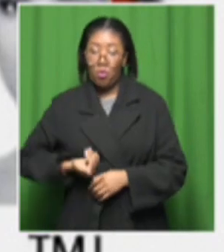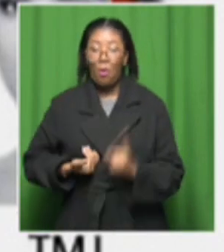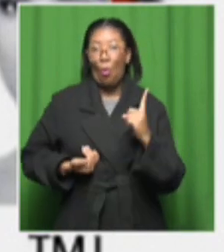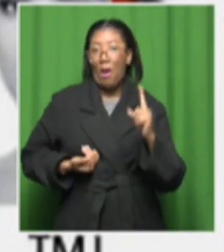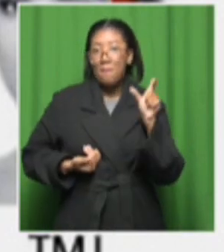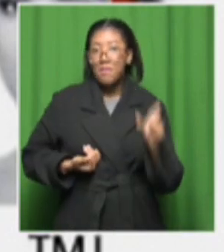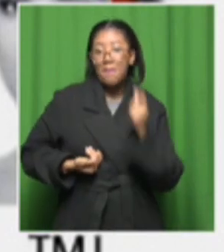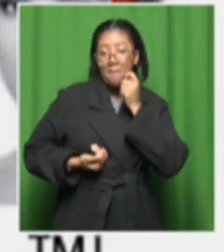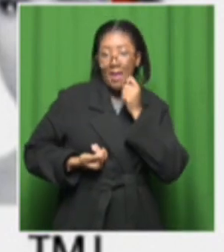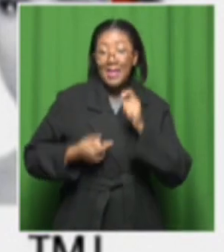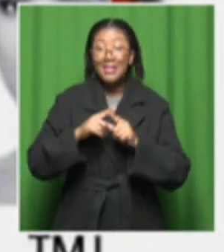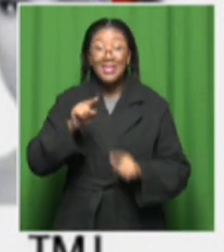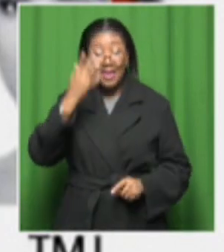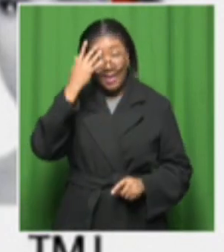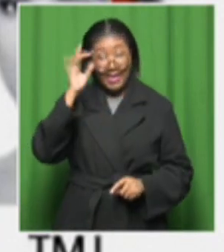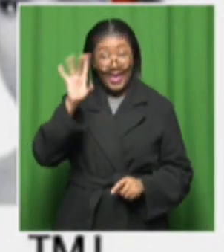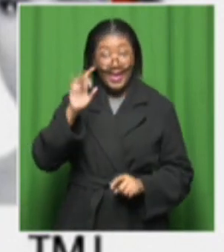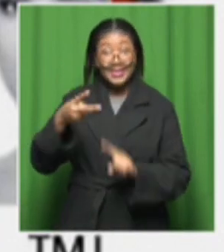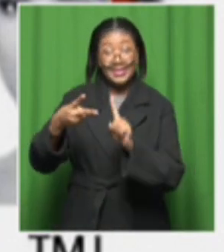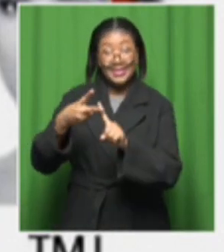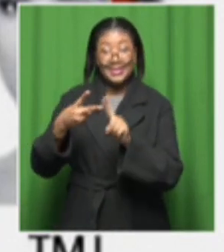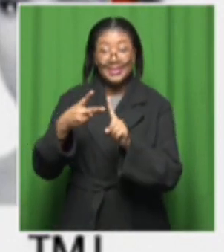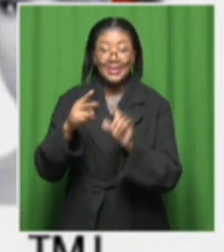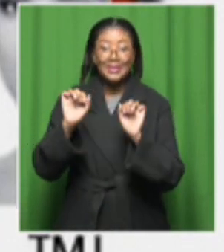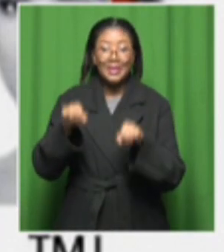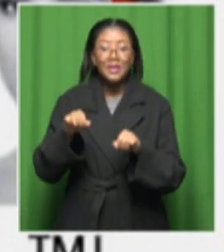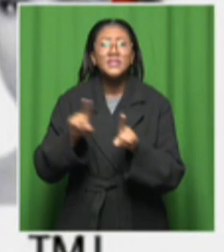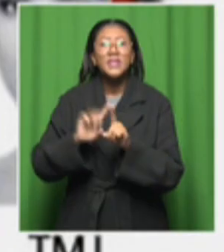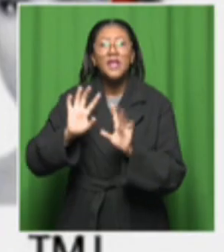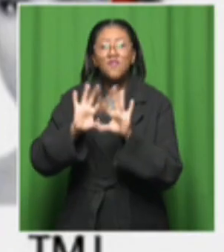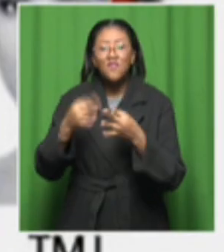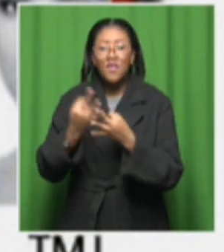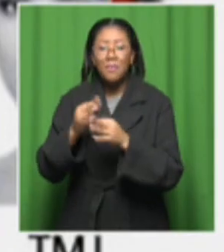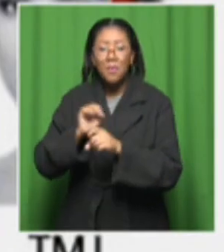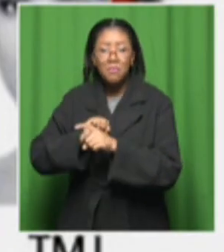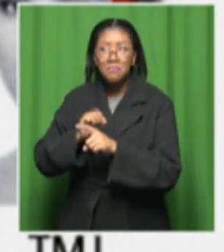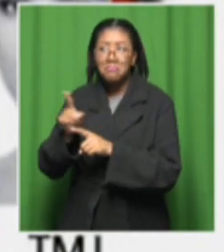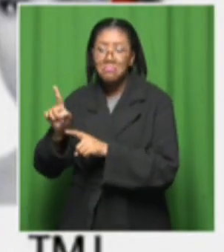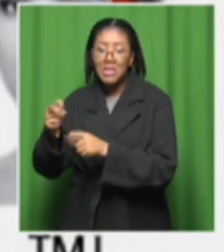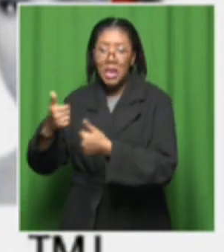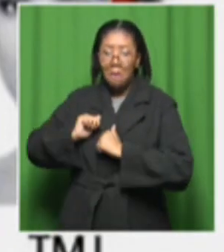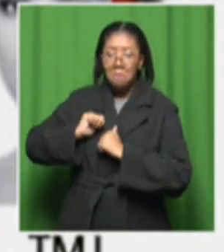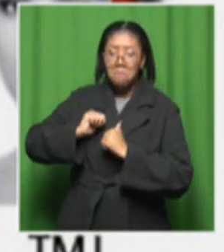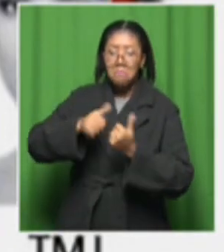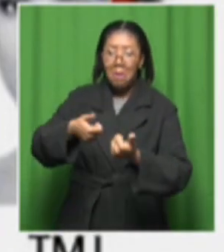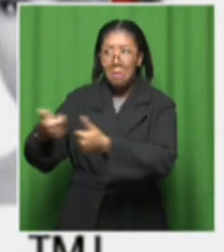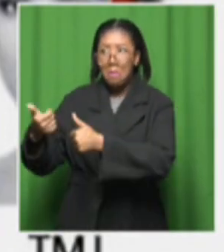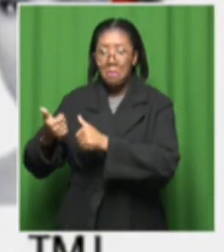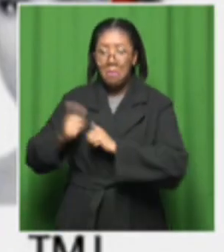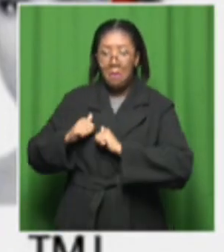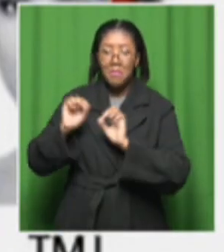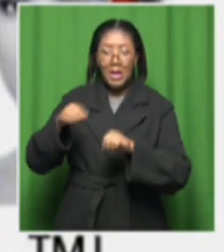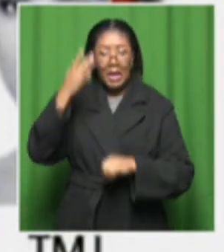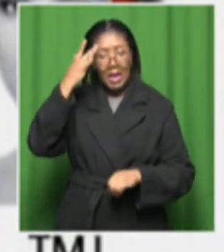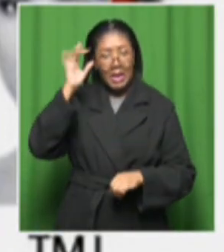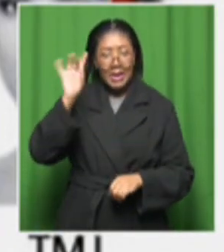of the cause of migraine, it has a genetic predisposition. So if you look at the research that has been done in